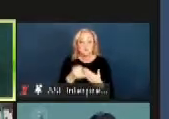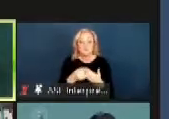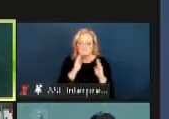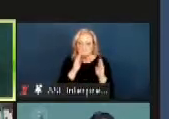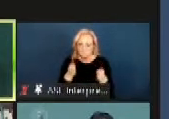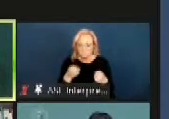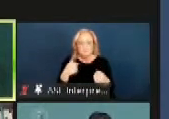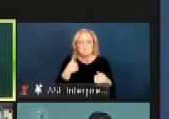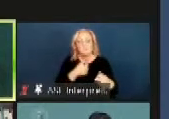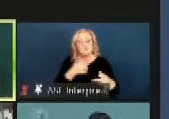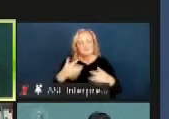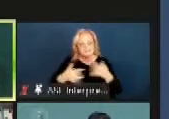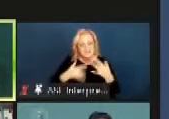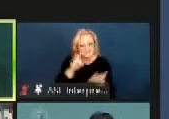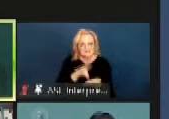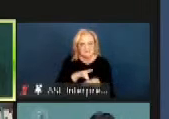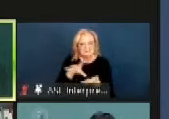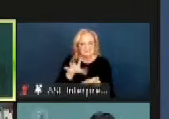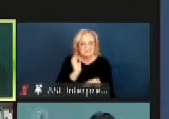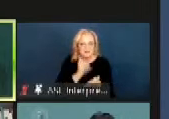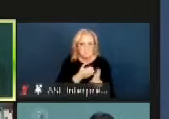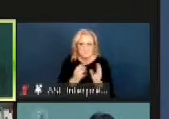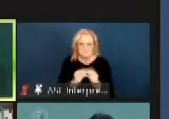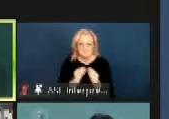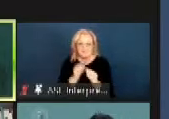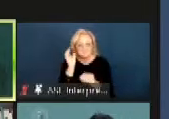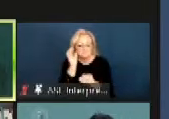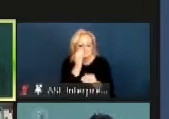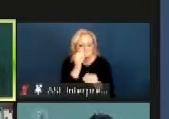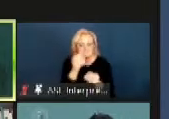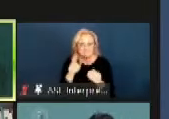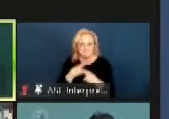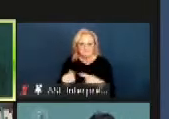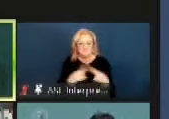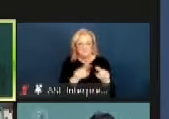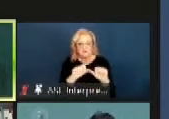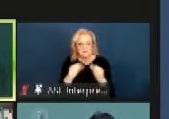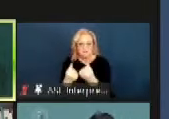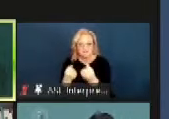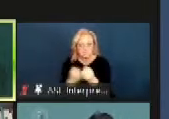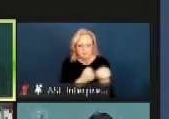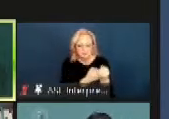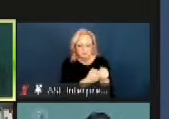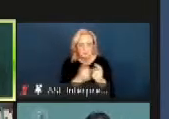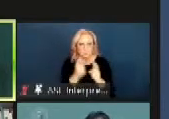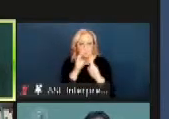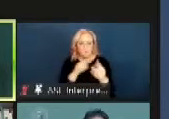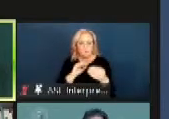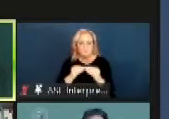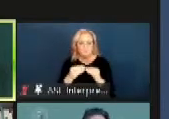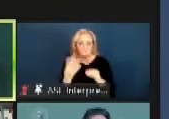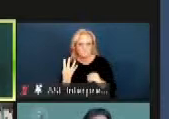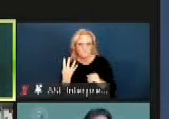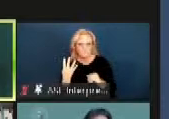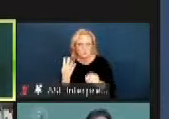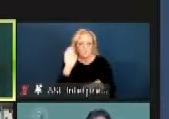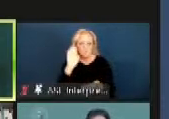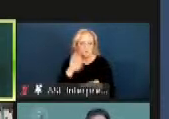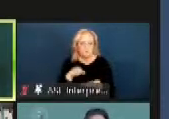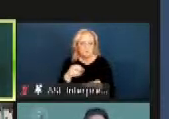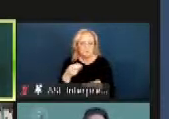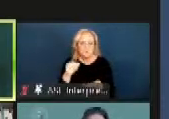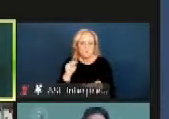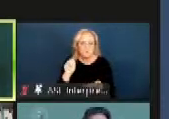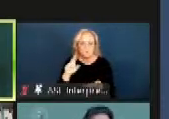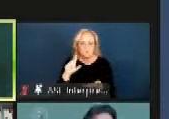are excited to kick off our meeting series by hearing from the sponsoring agencies working on the Goal 4 Reducing Homelessness project. The purpose